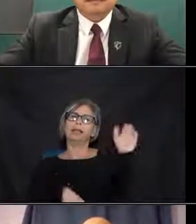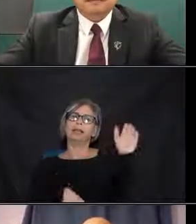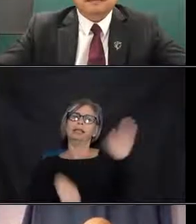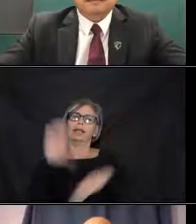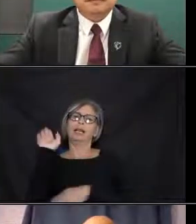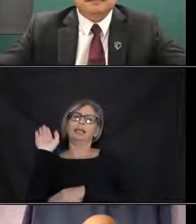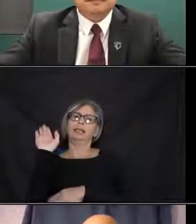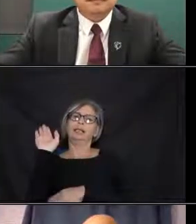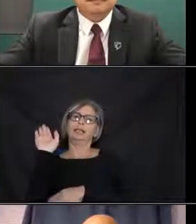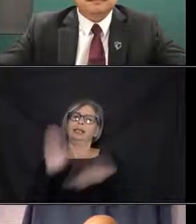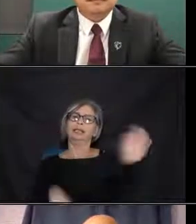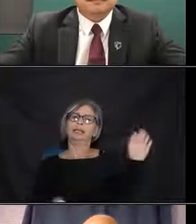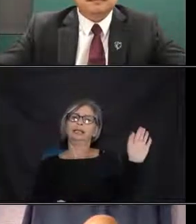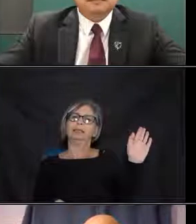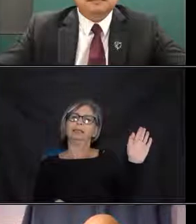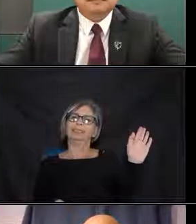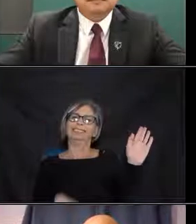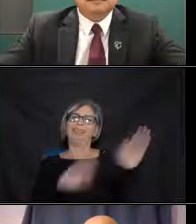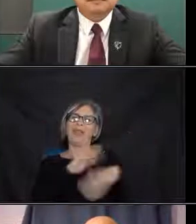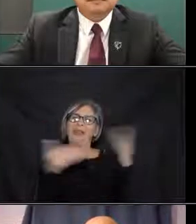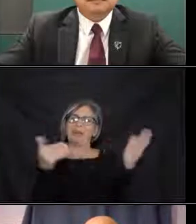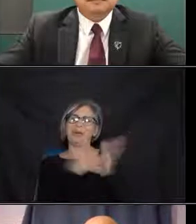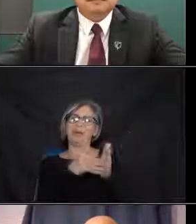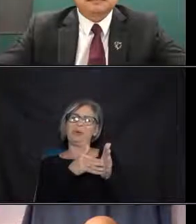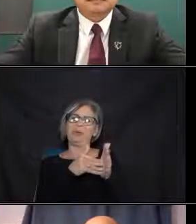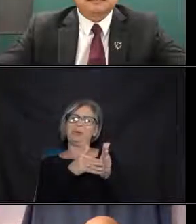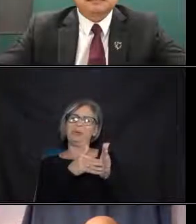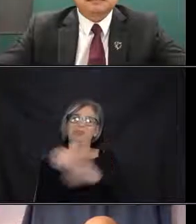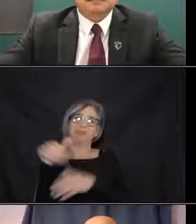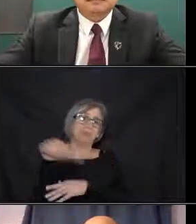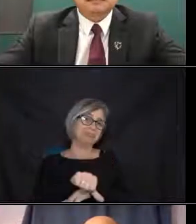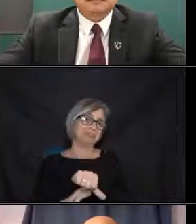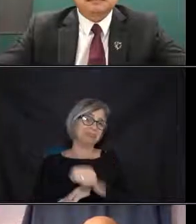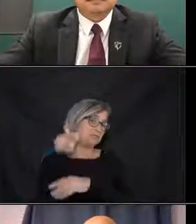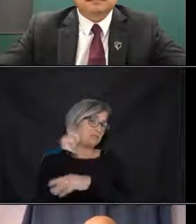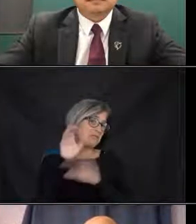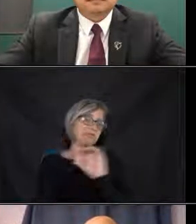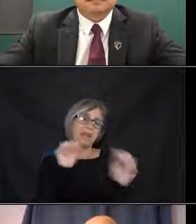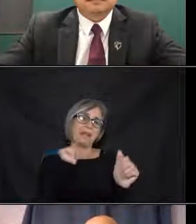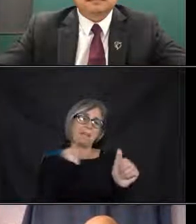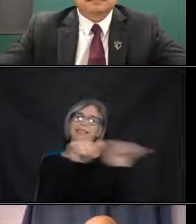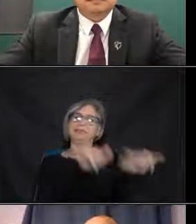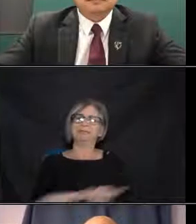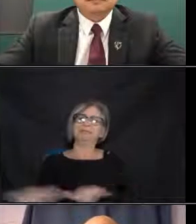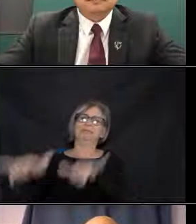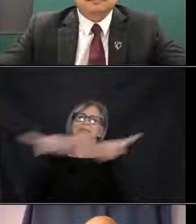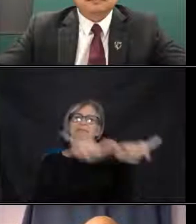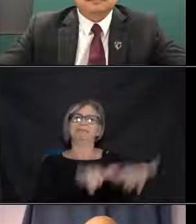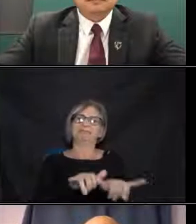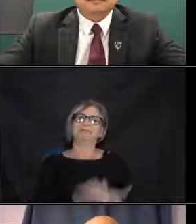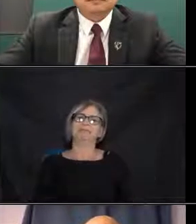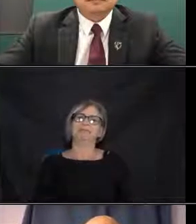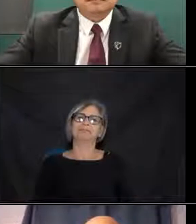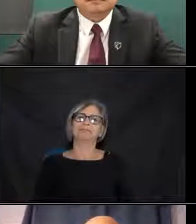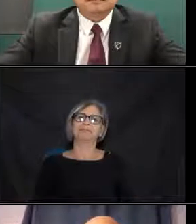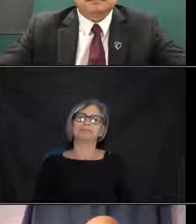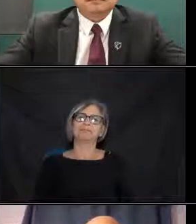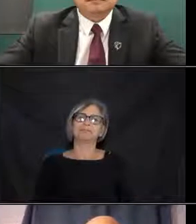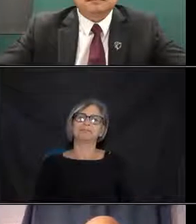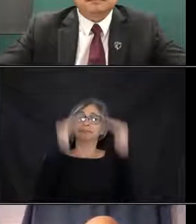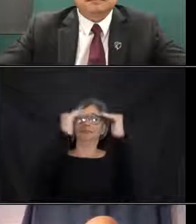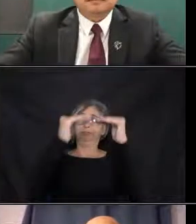Aye. Aye. All those opposed? Hearing none, motion passes unanimously. Now